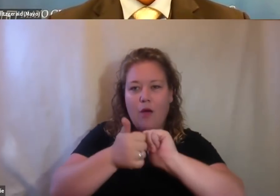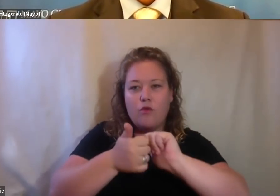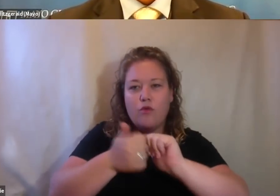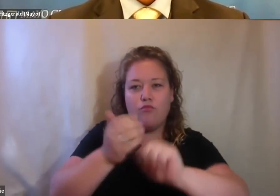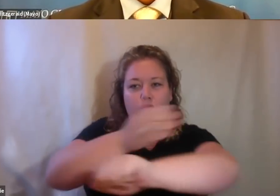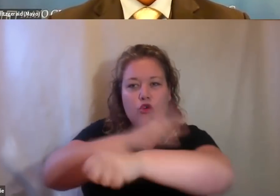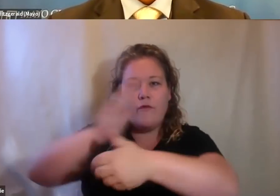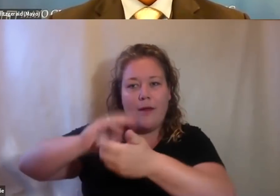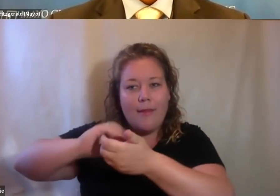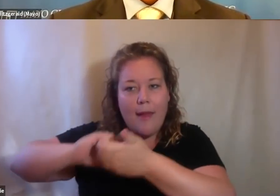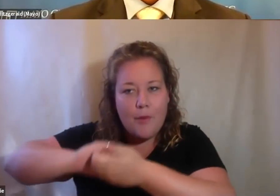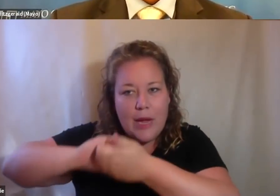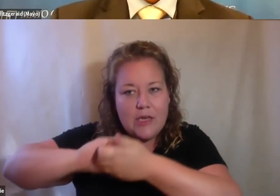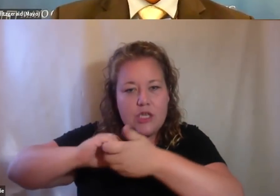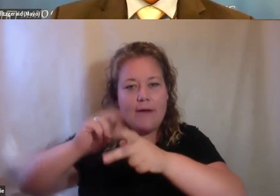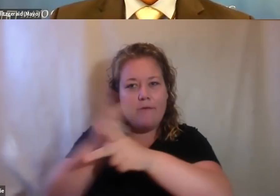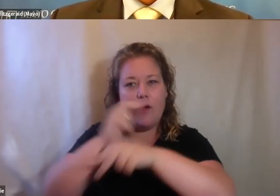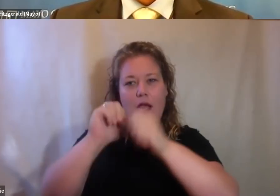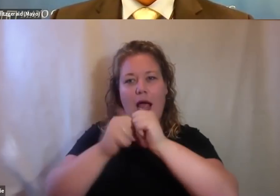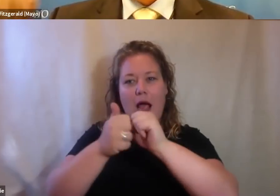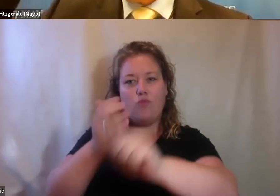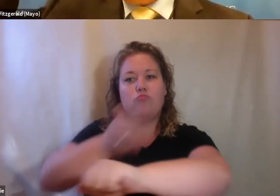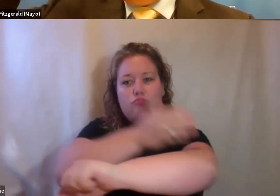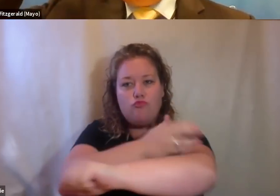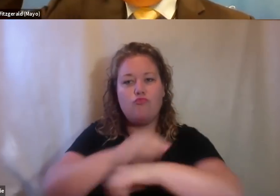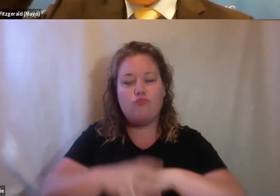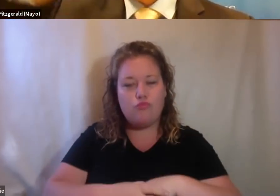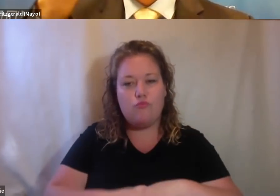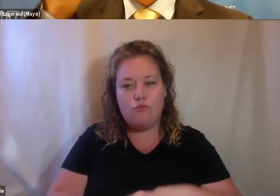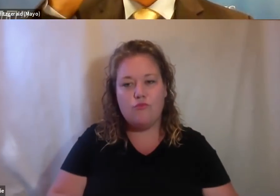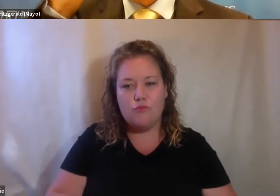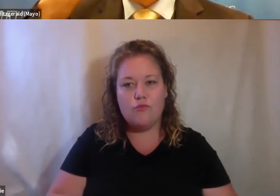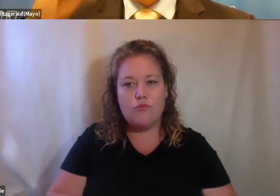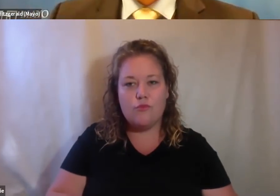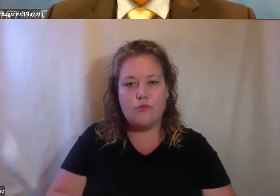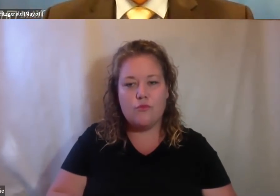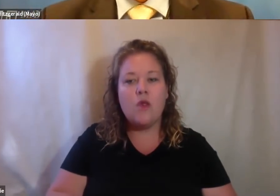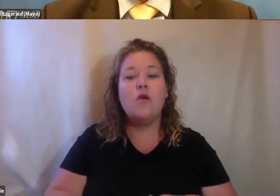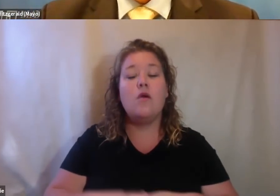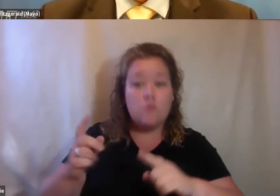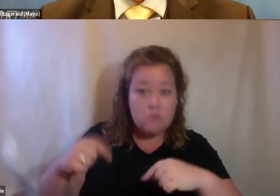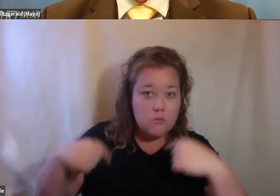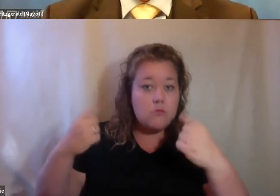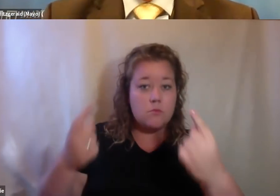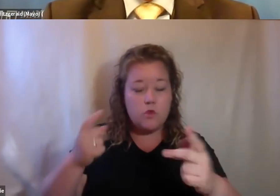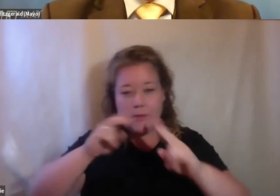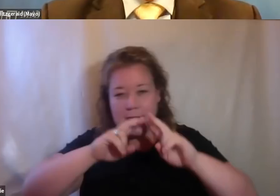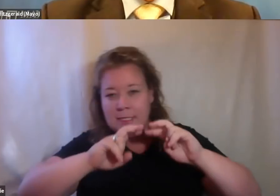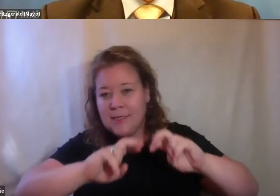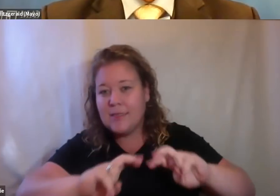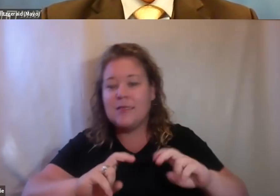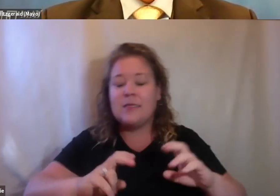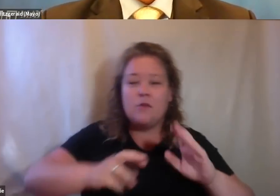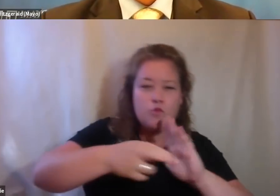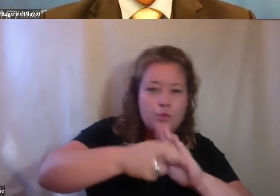better. As we've gone through this process, we've agreed on both the framework and the metrics, and we've agreed to review